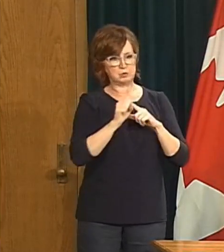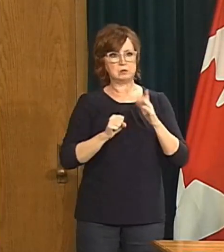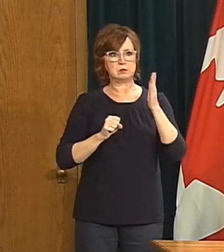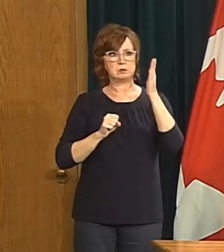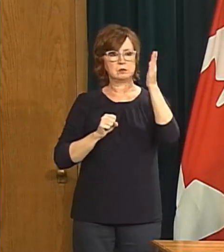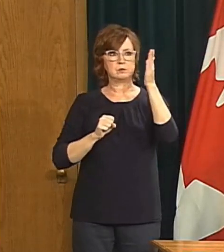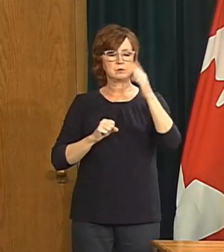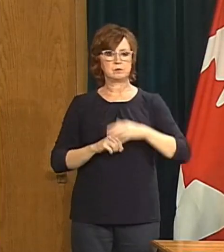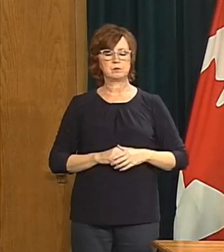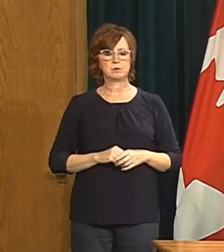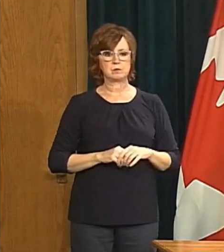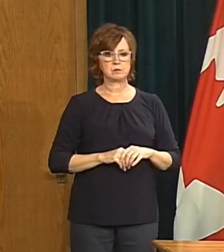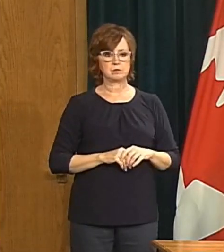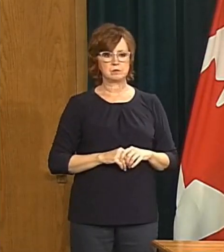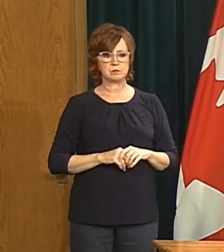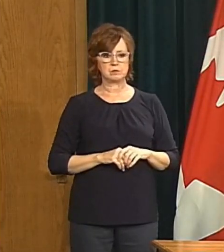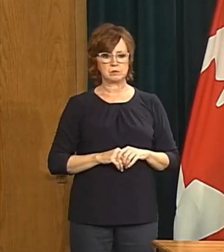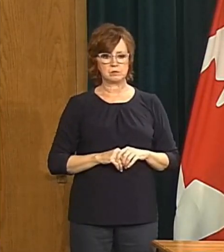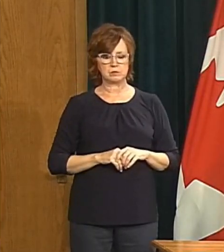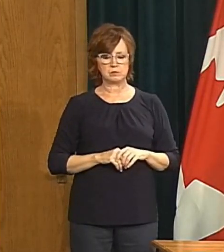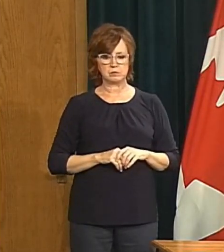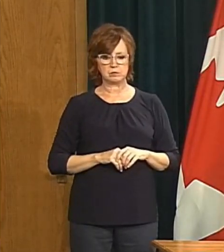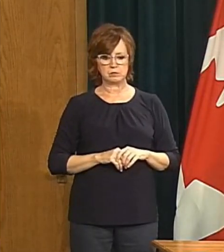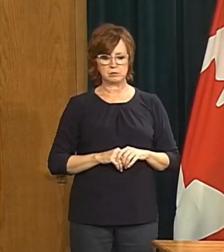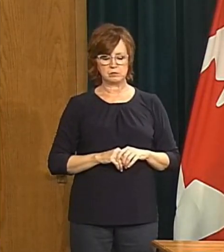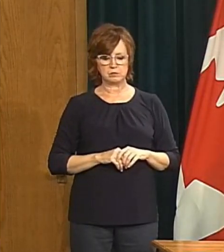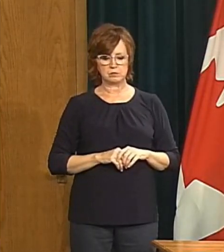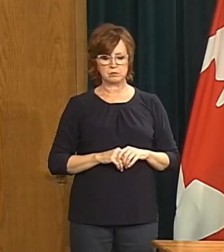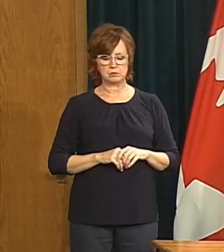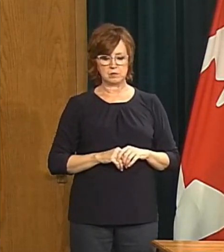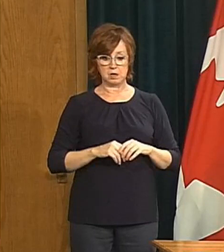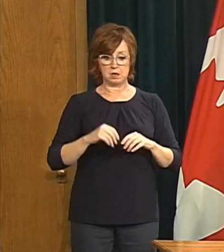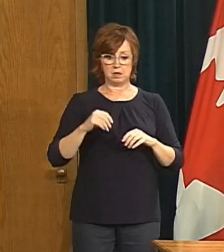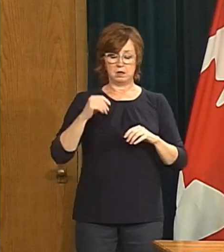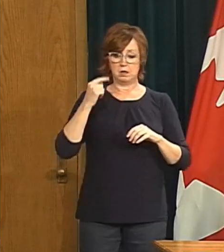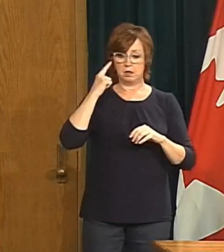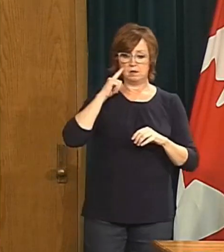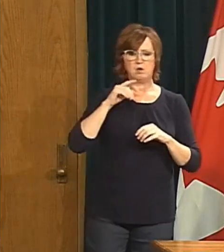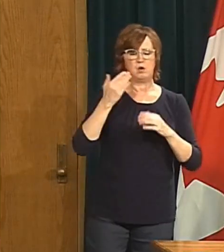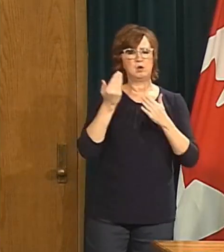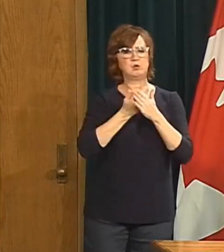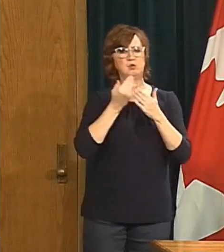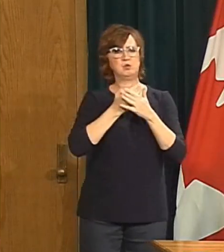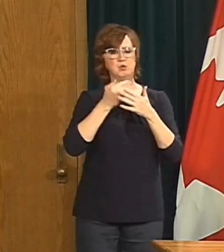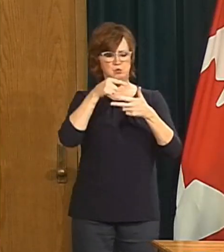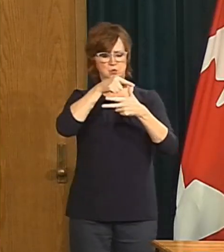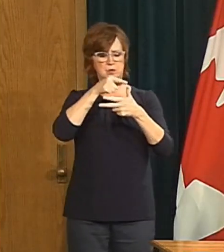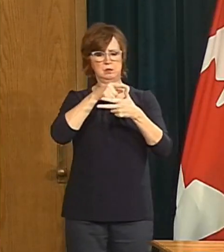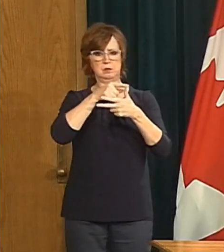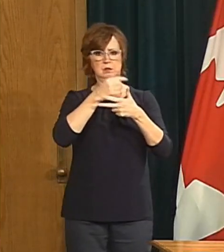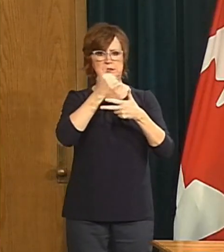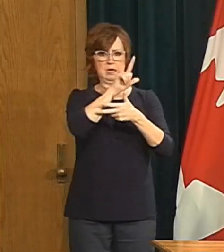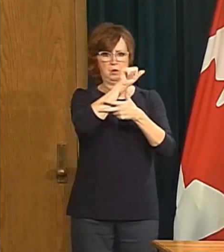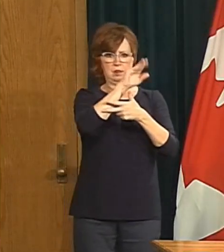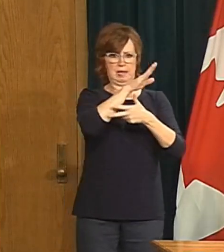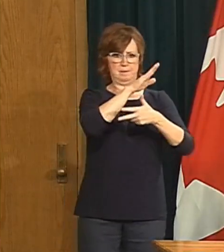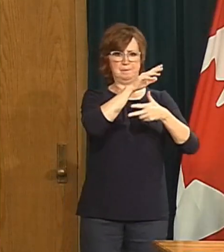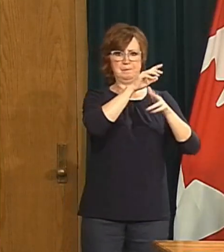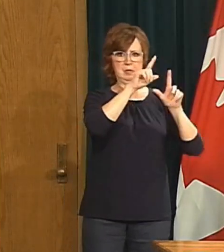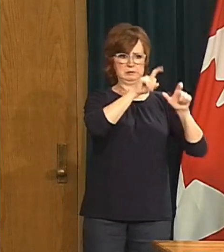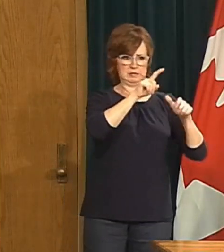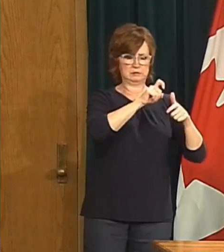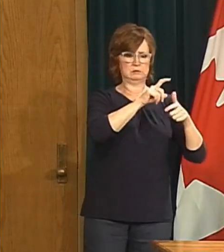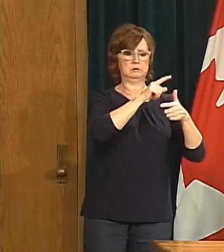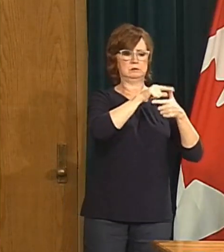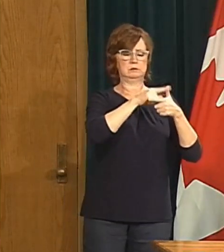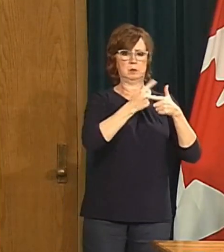How important is testing to reopening, and how important will the Spartan tests and the Gen X testing machines be to